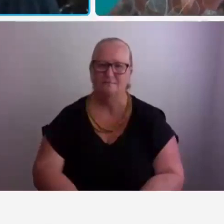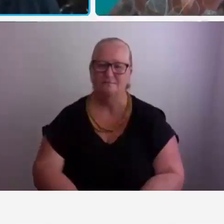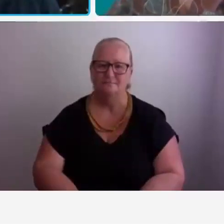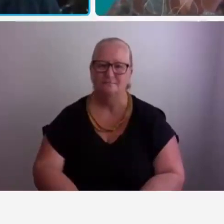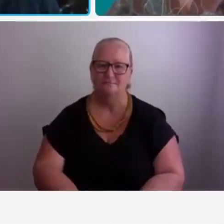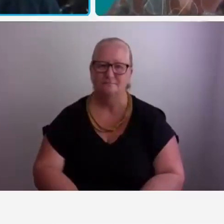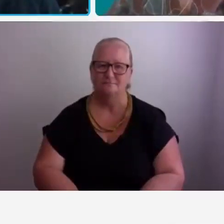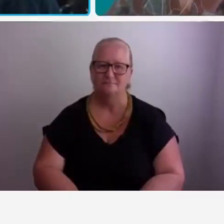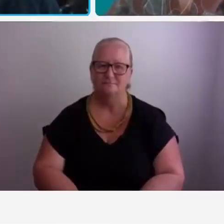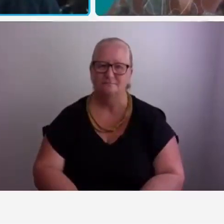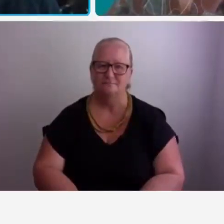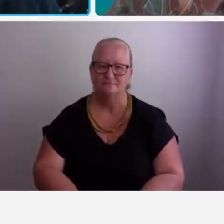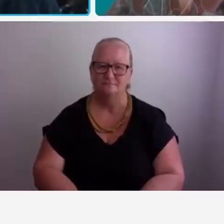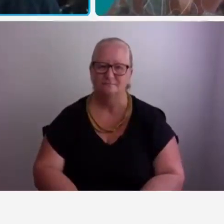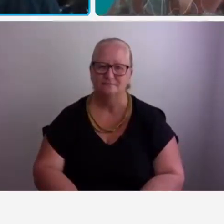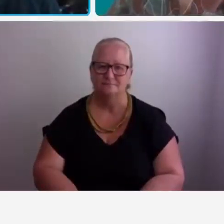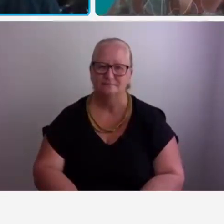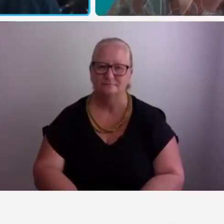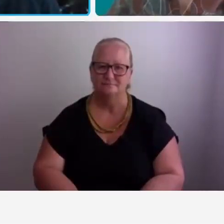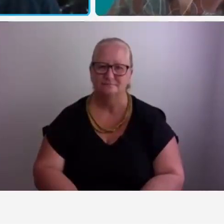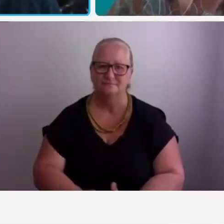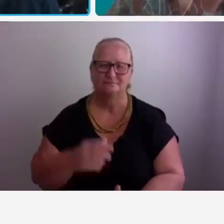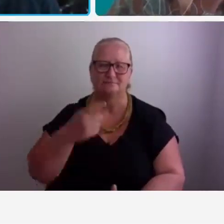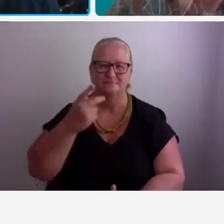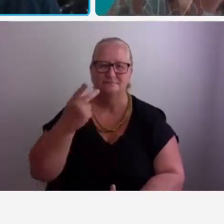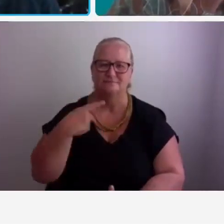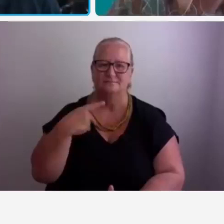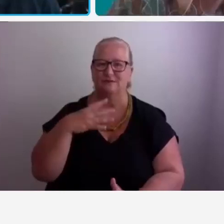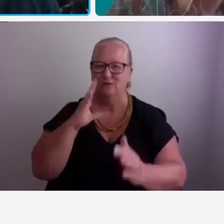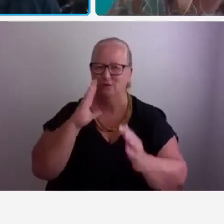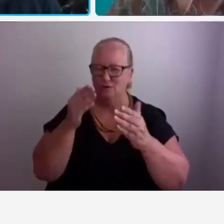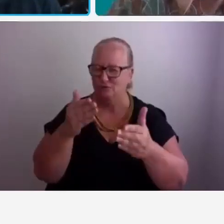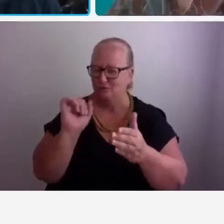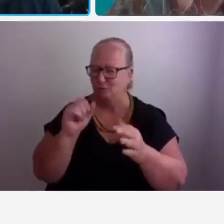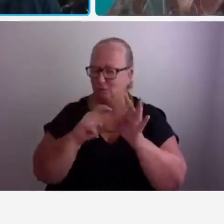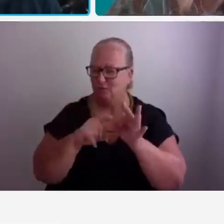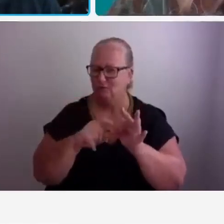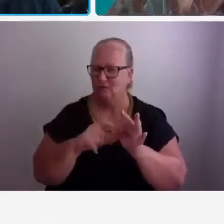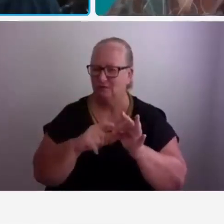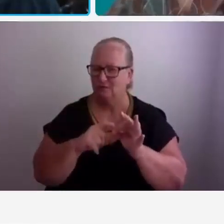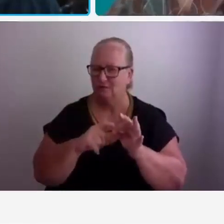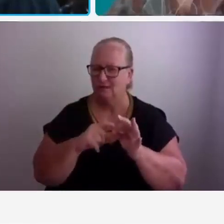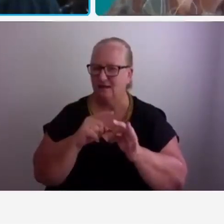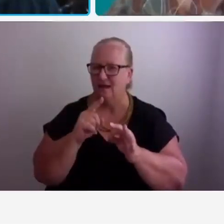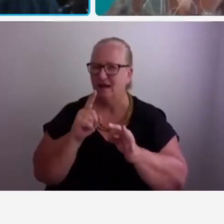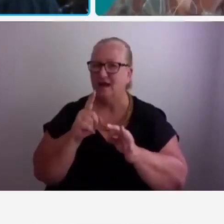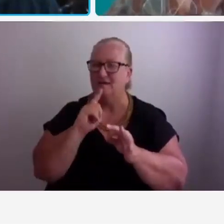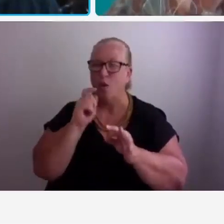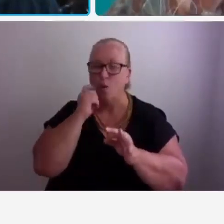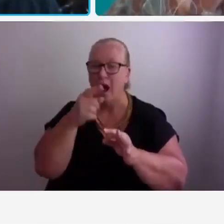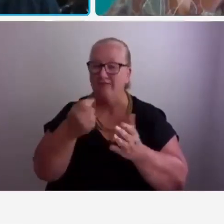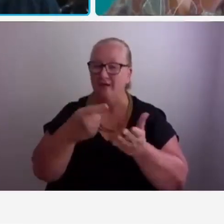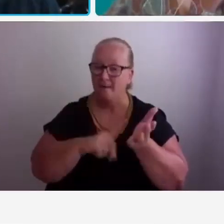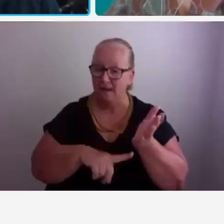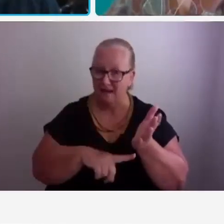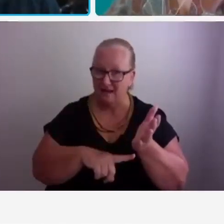just needing to concentrate to keep onto your questions. So It was, will there be a penalty that applies